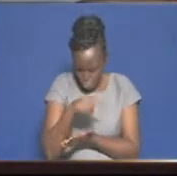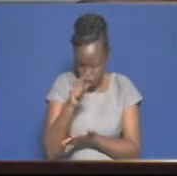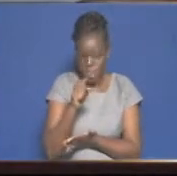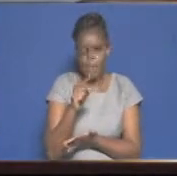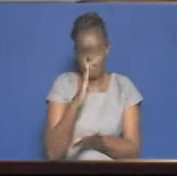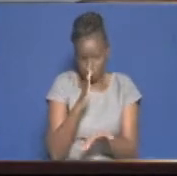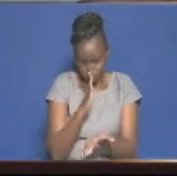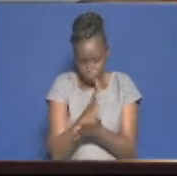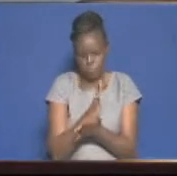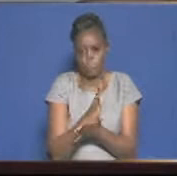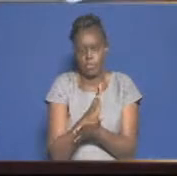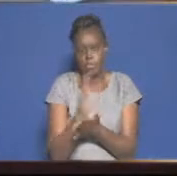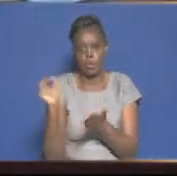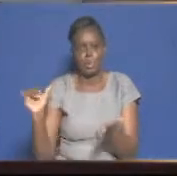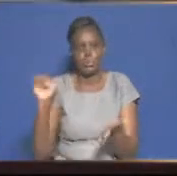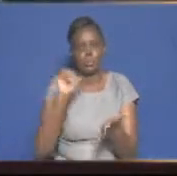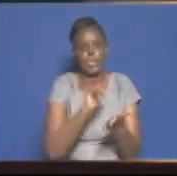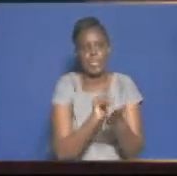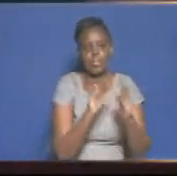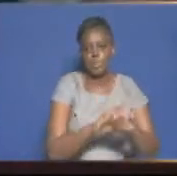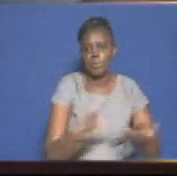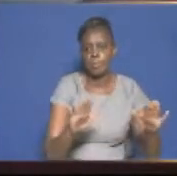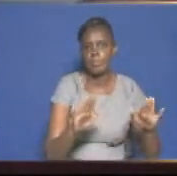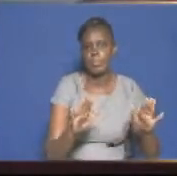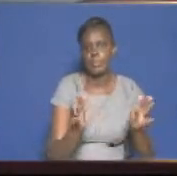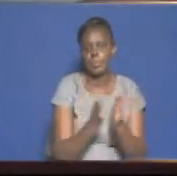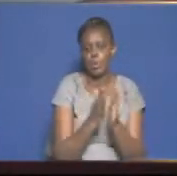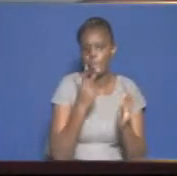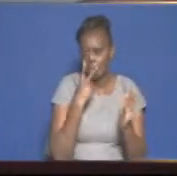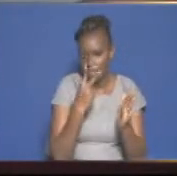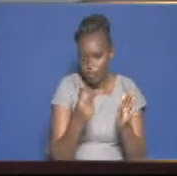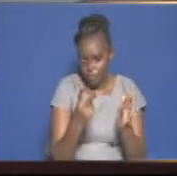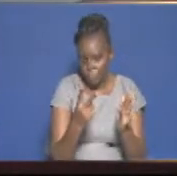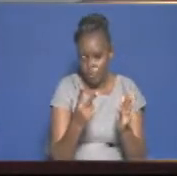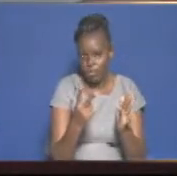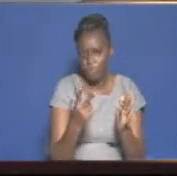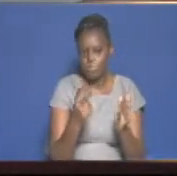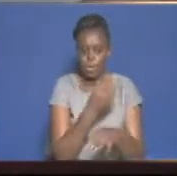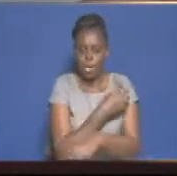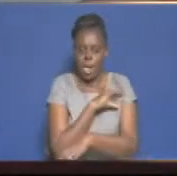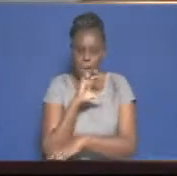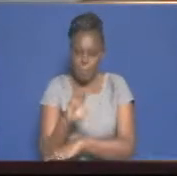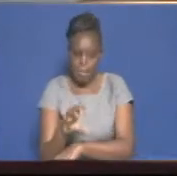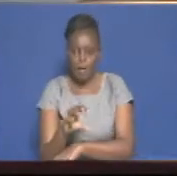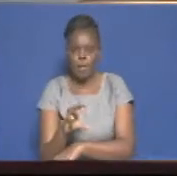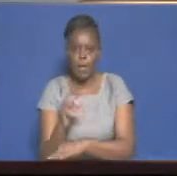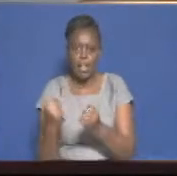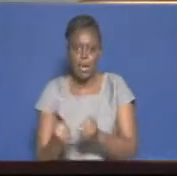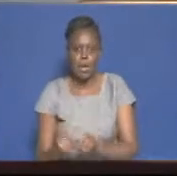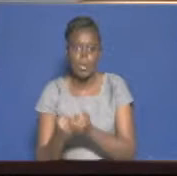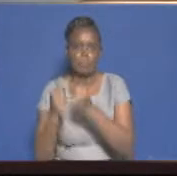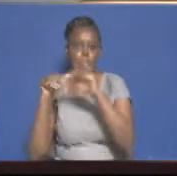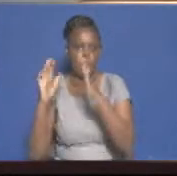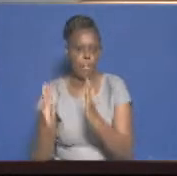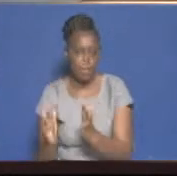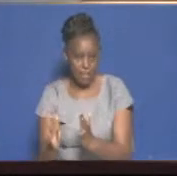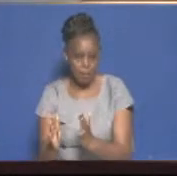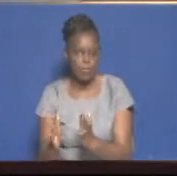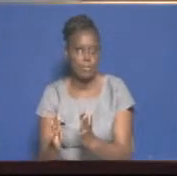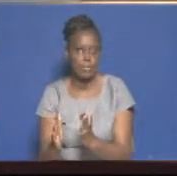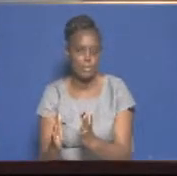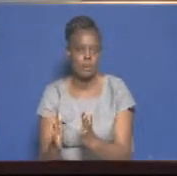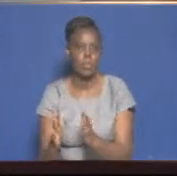market with a view to empowering and facilitating them